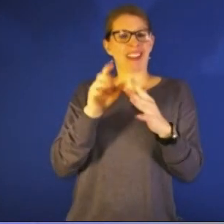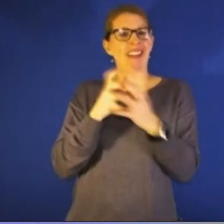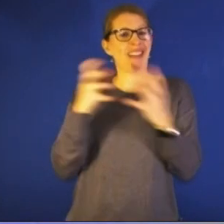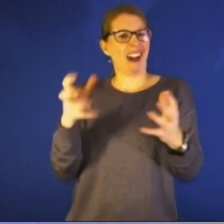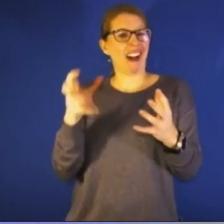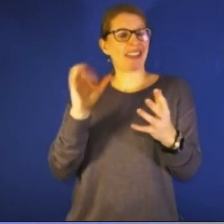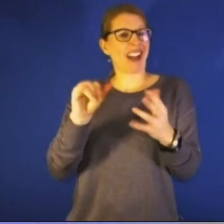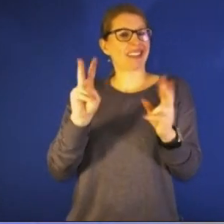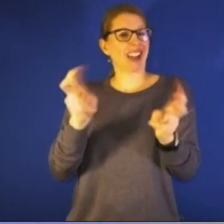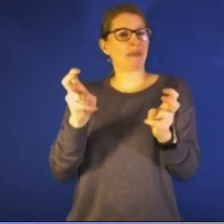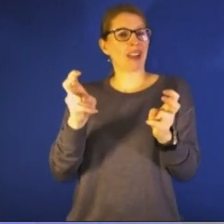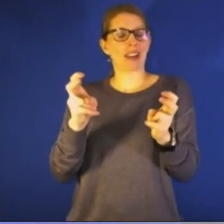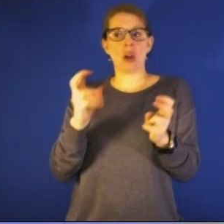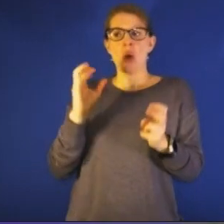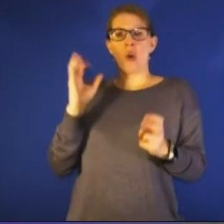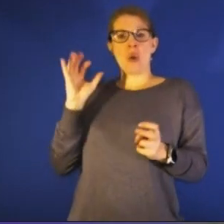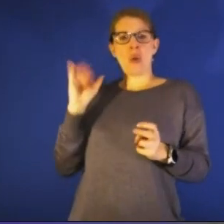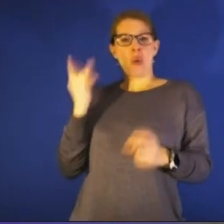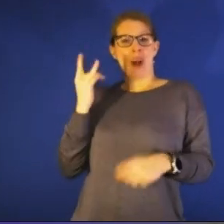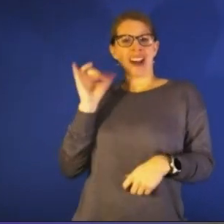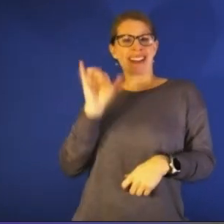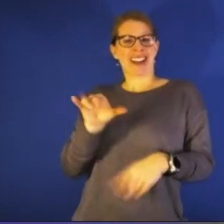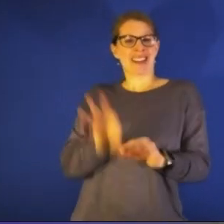would that matter? So, okay, this is